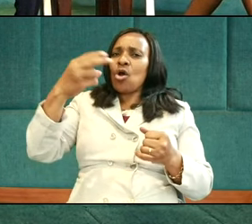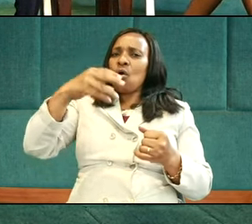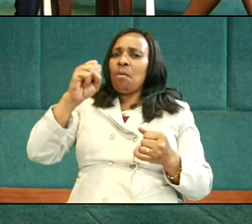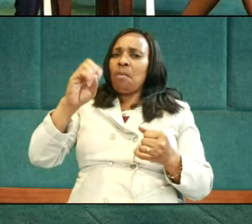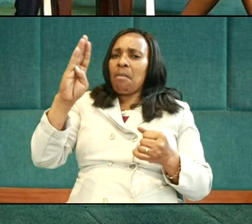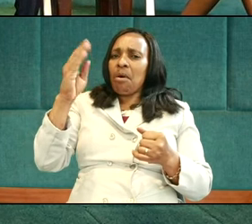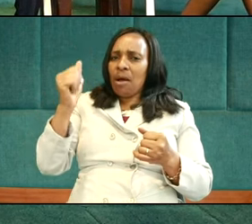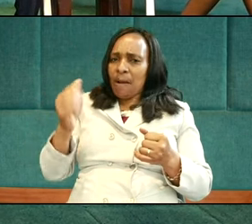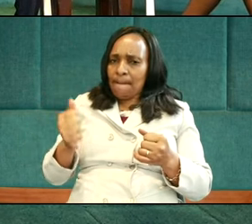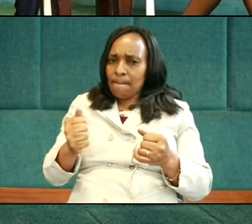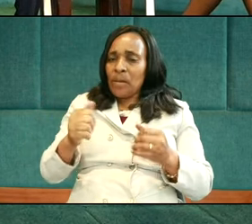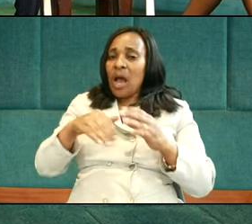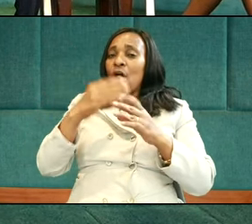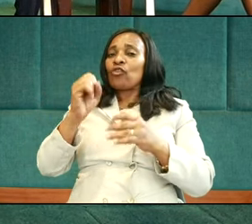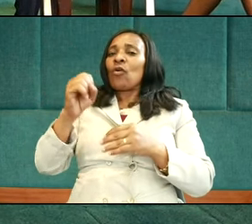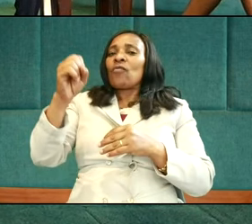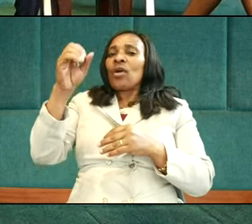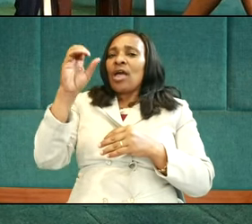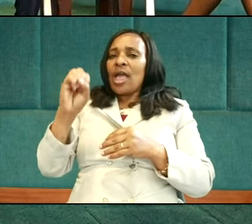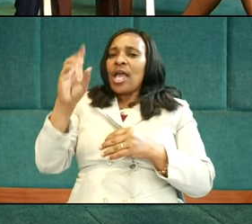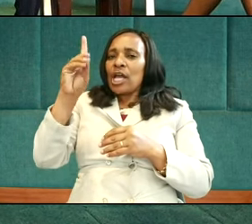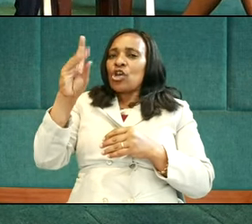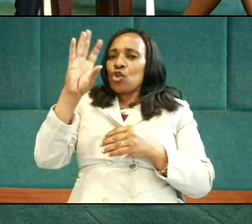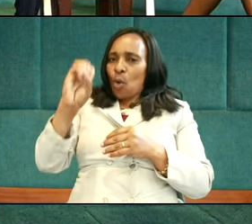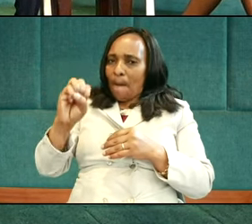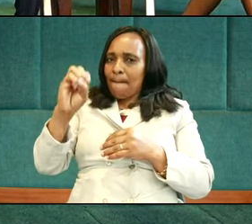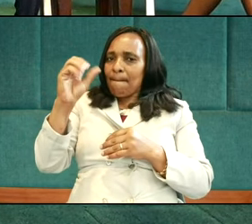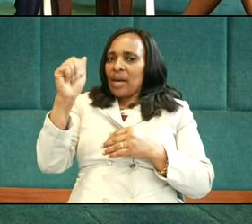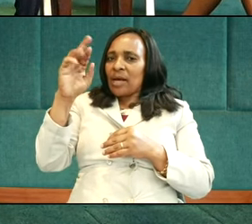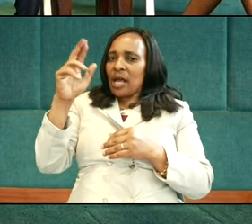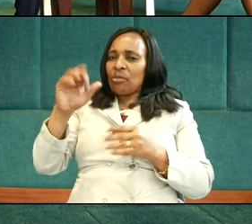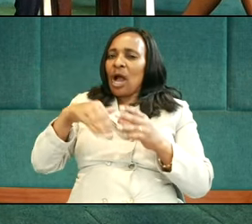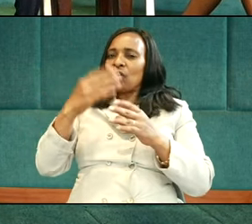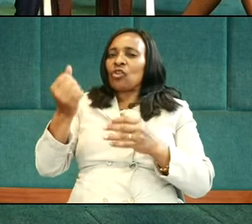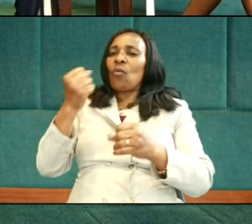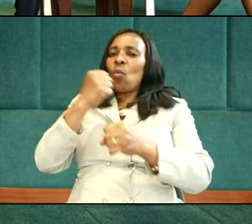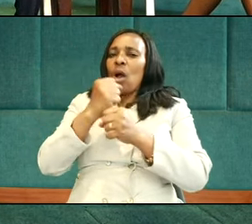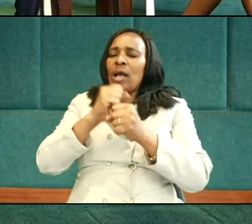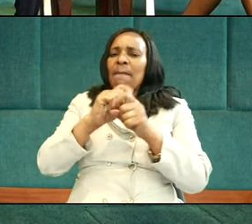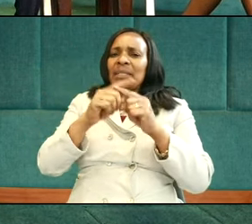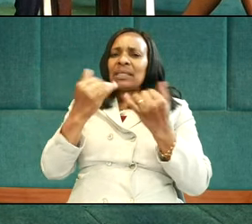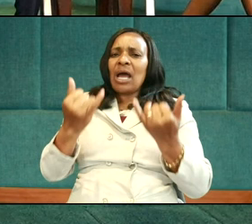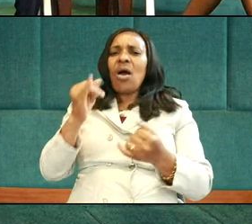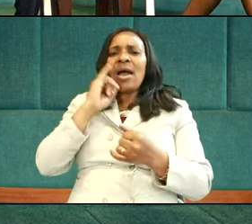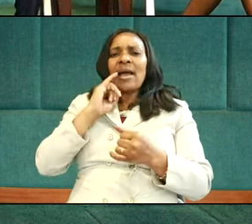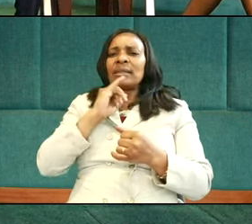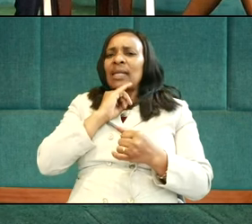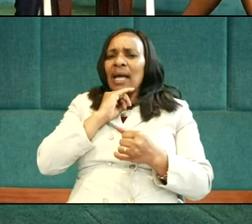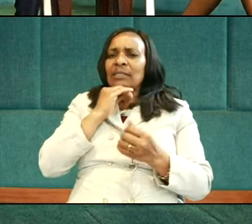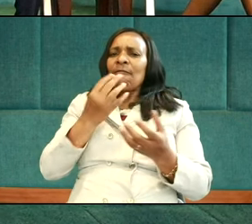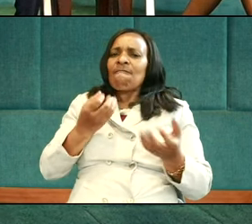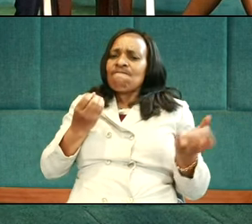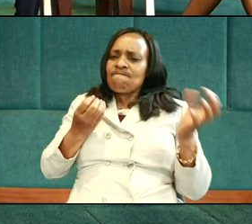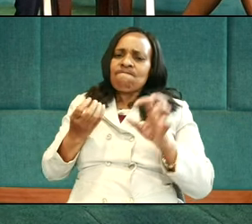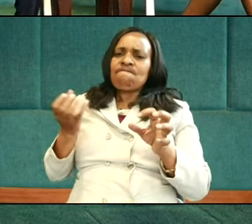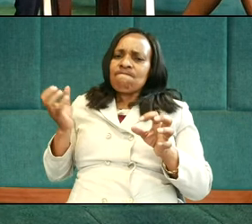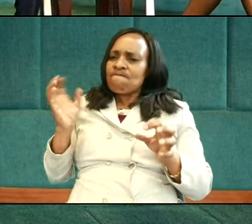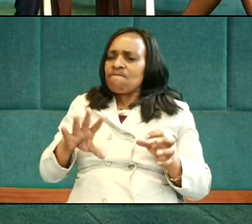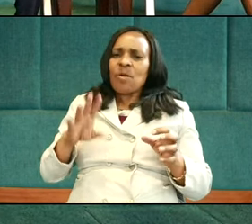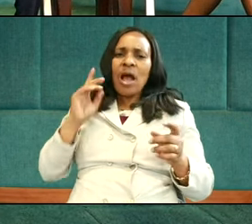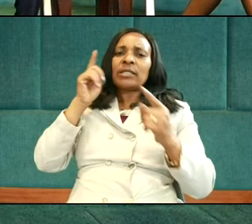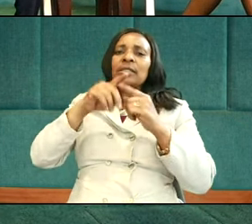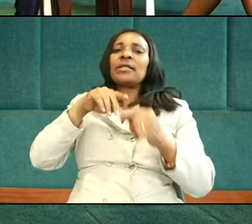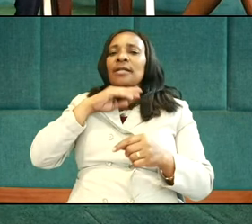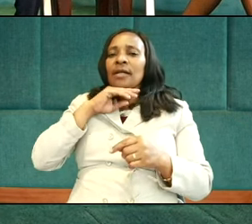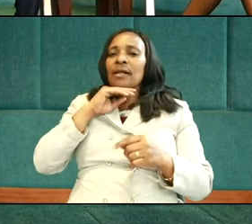Adoniram, who was in charge of all forced labor, but the Israelites stoned him to death. King Rehoboam, however, managed